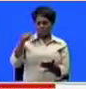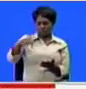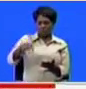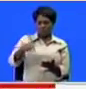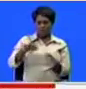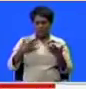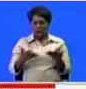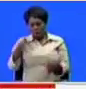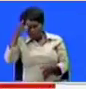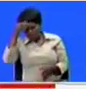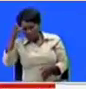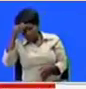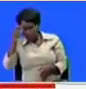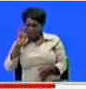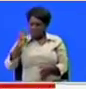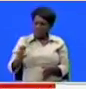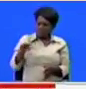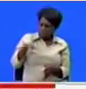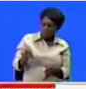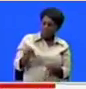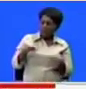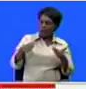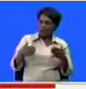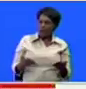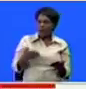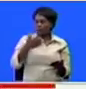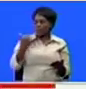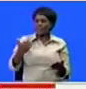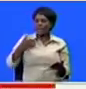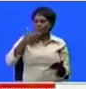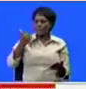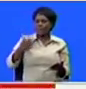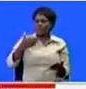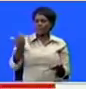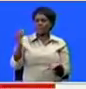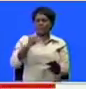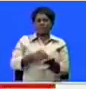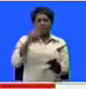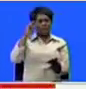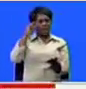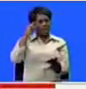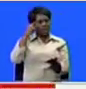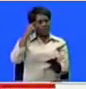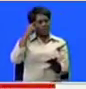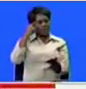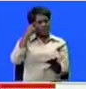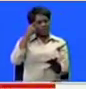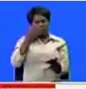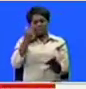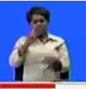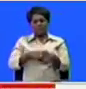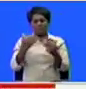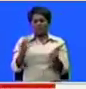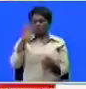seeing how they're learning, seeing how they're just becoming better and better basketball players, I think, you know, it's only a matter of time before you see